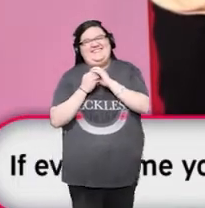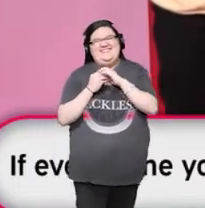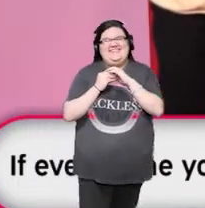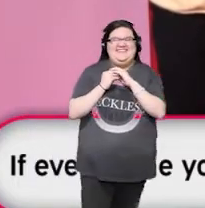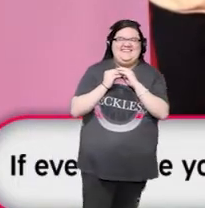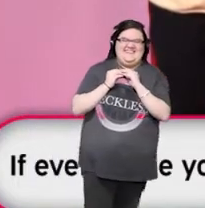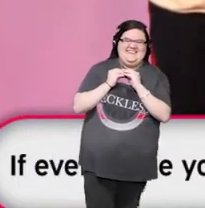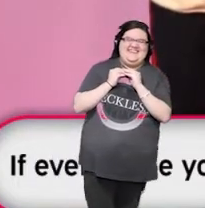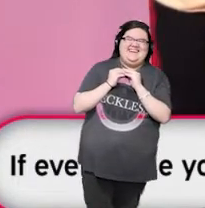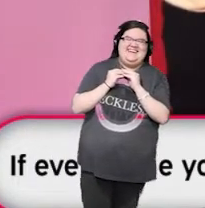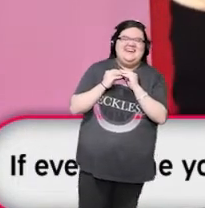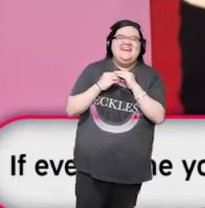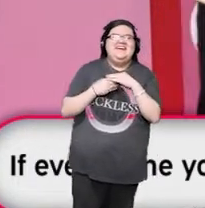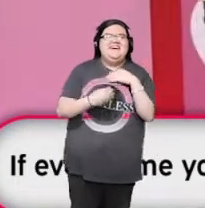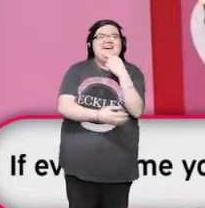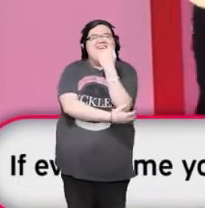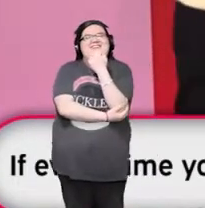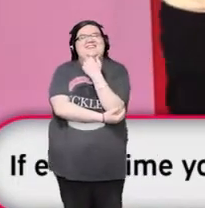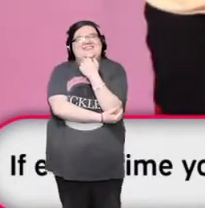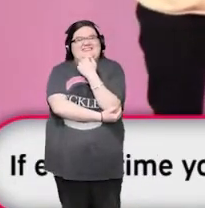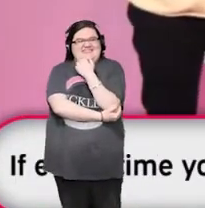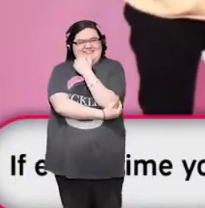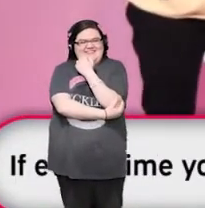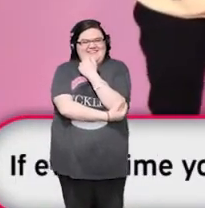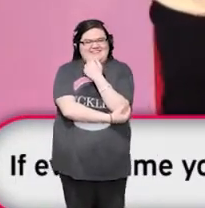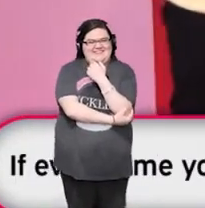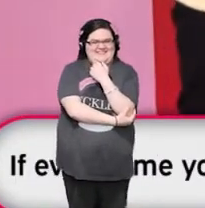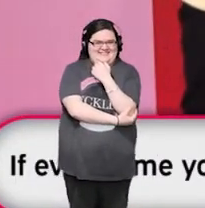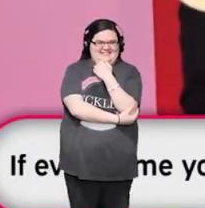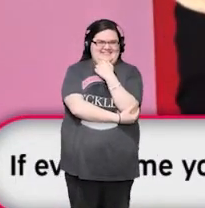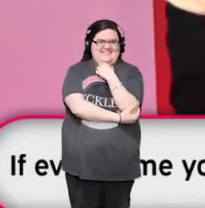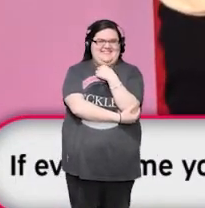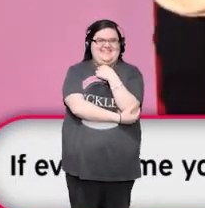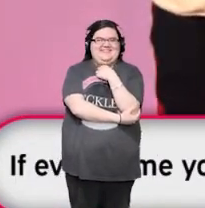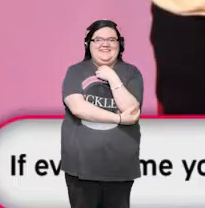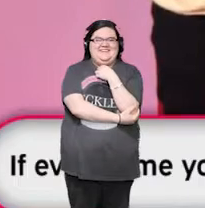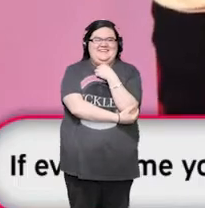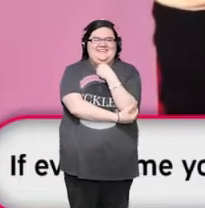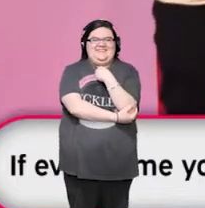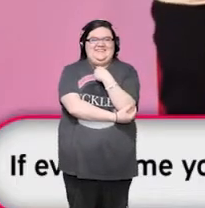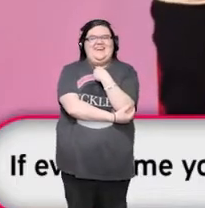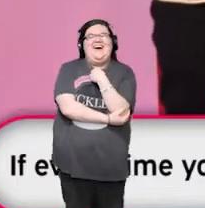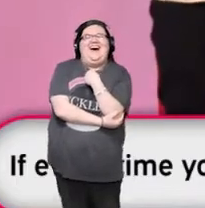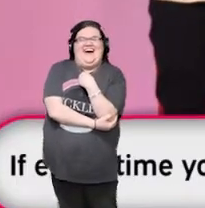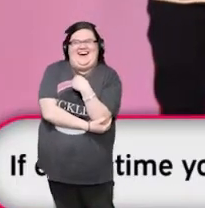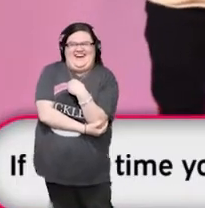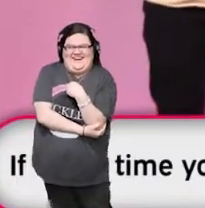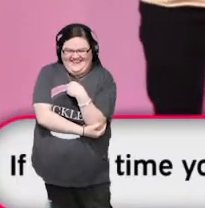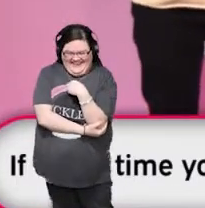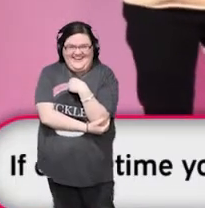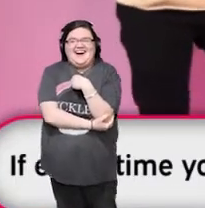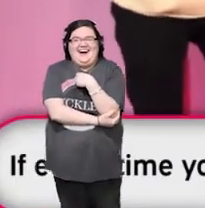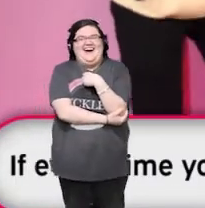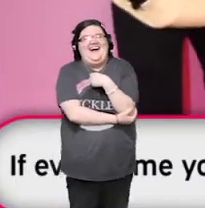Oh, I'm going to an exam, line. Imagine. Oh, you get bonus in exam. I've had an exam. I mean,